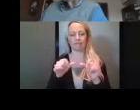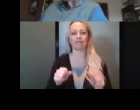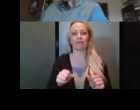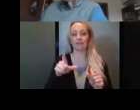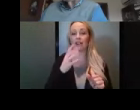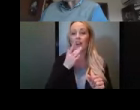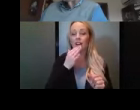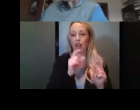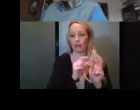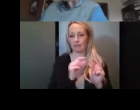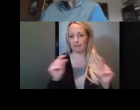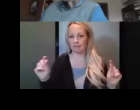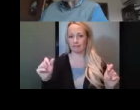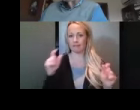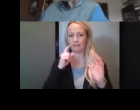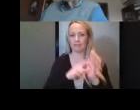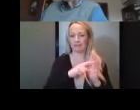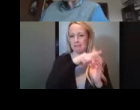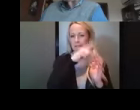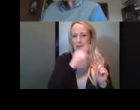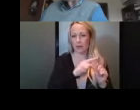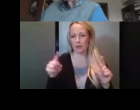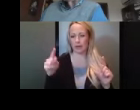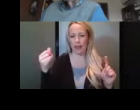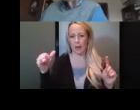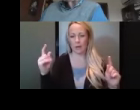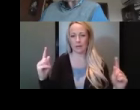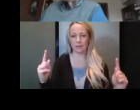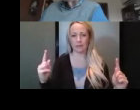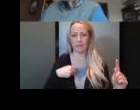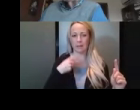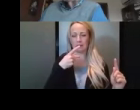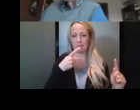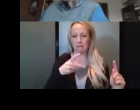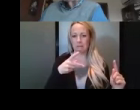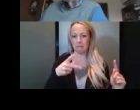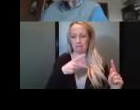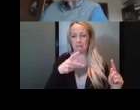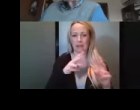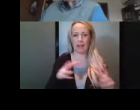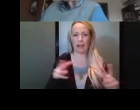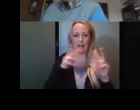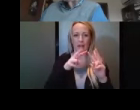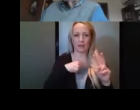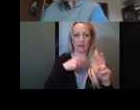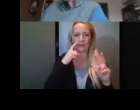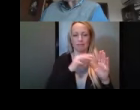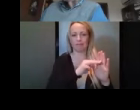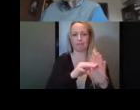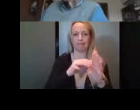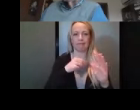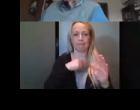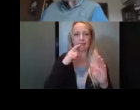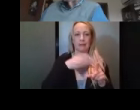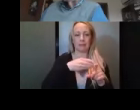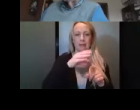color map shown going from black to yellow is the p-value from a linear mixed effects model, looking at each point in the white